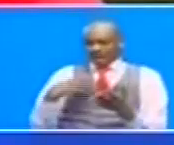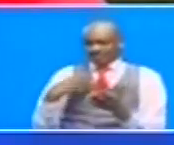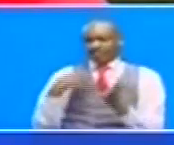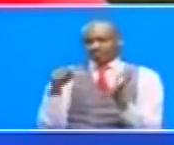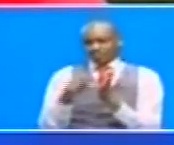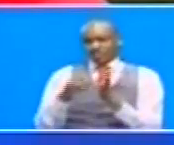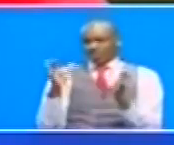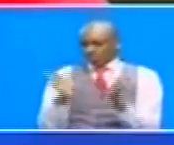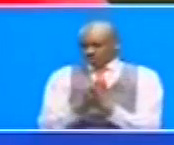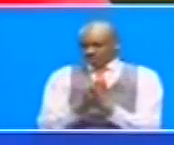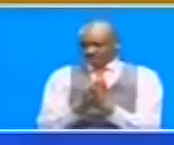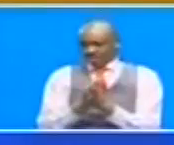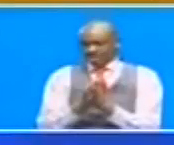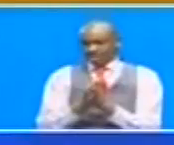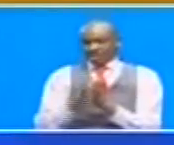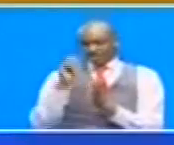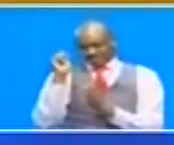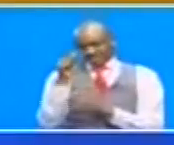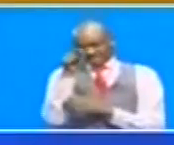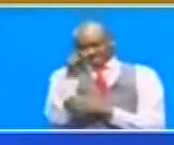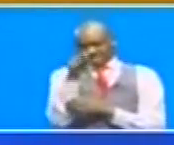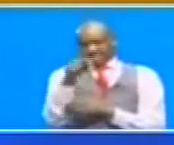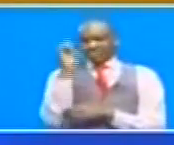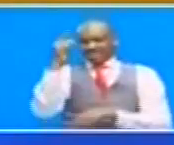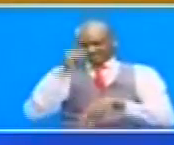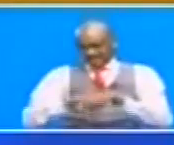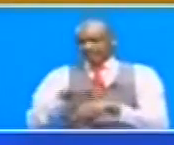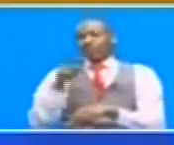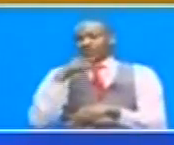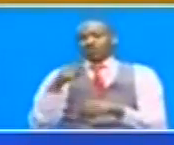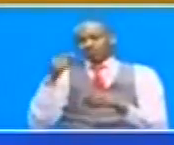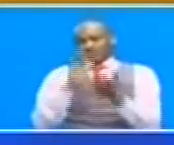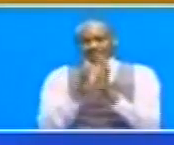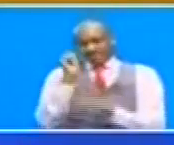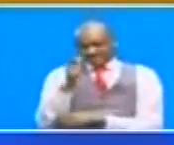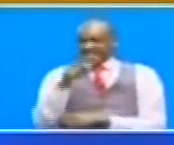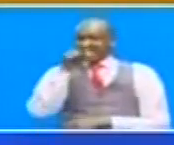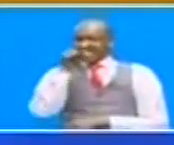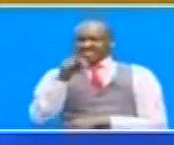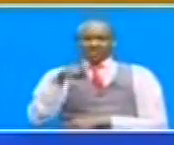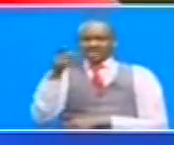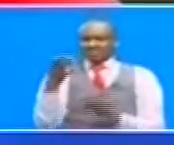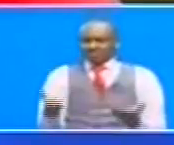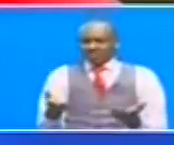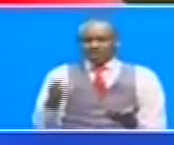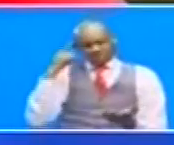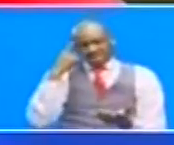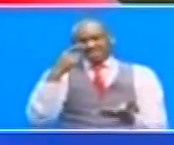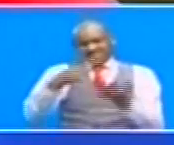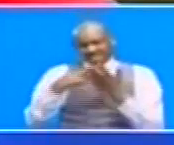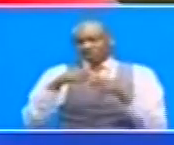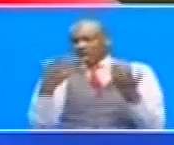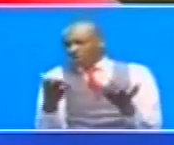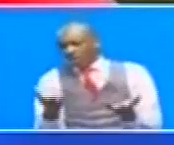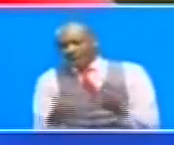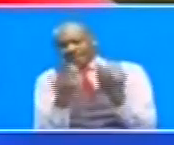grappling with President Pierre Nkurunziza's third term bid. In this case, how far are the talks? And